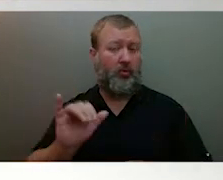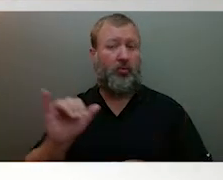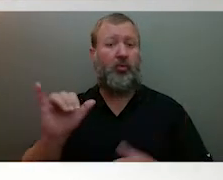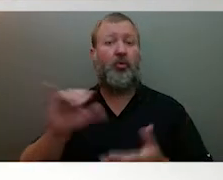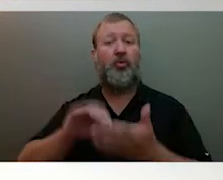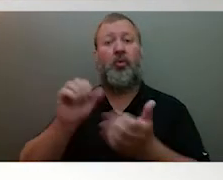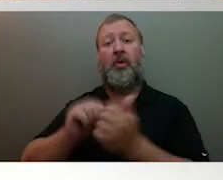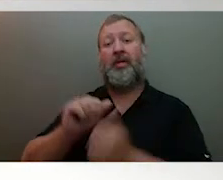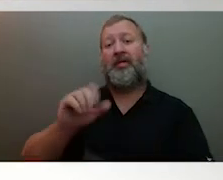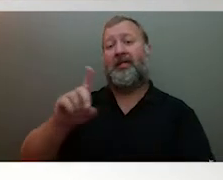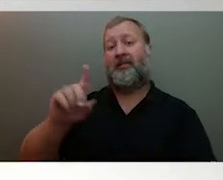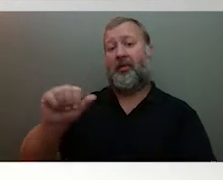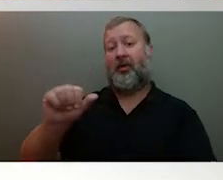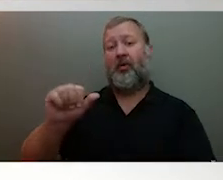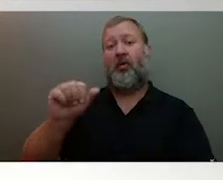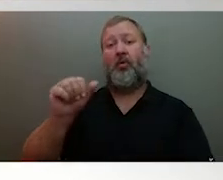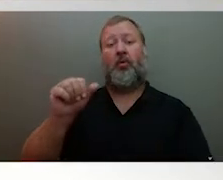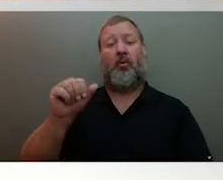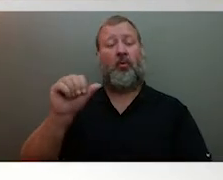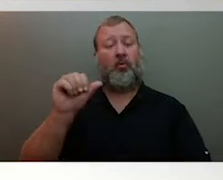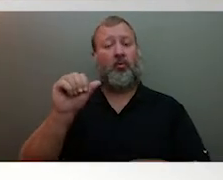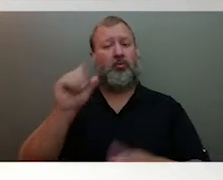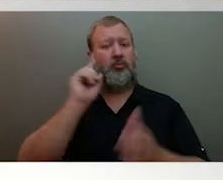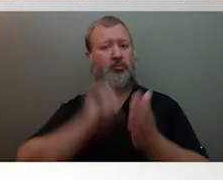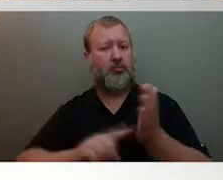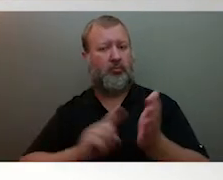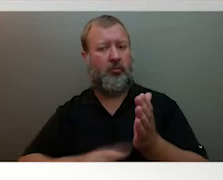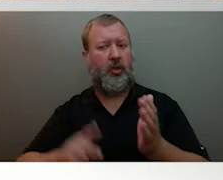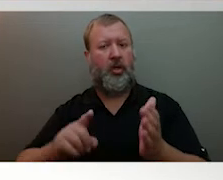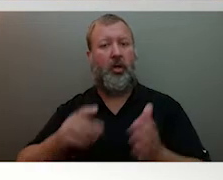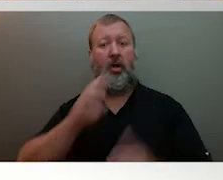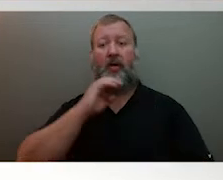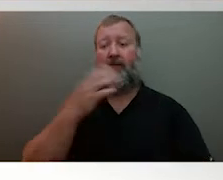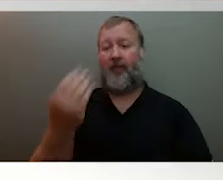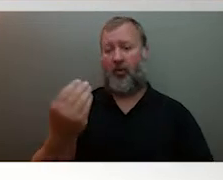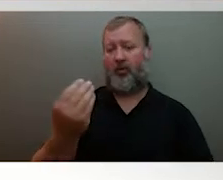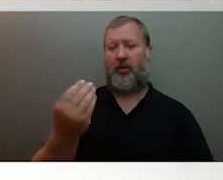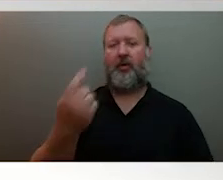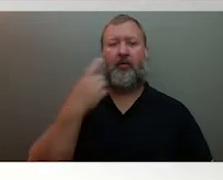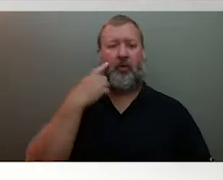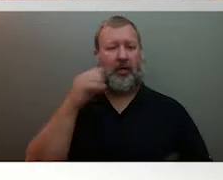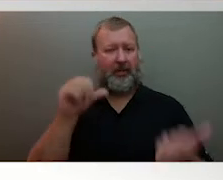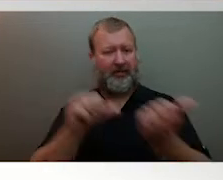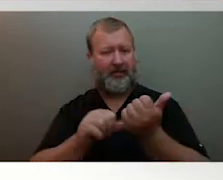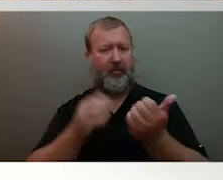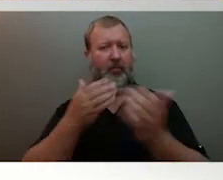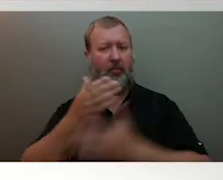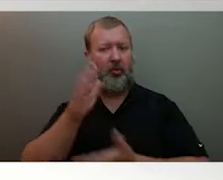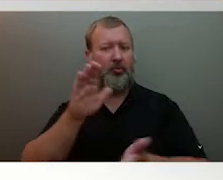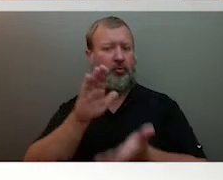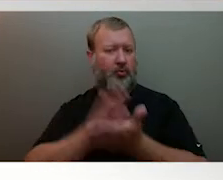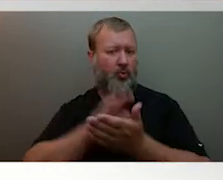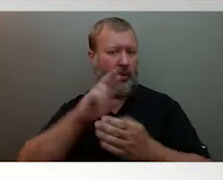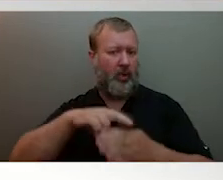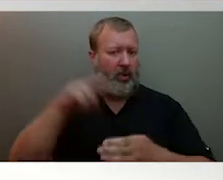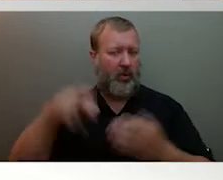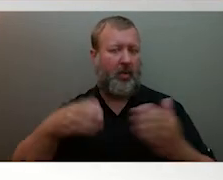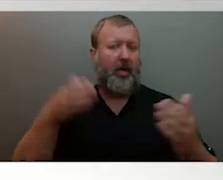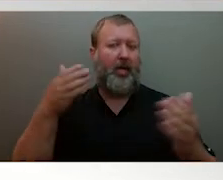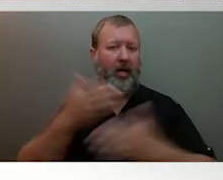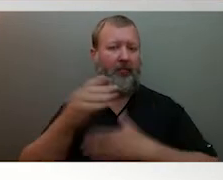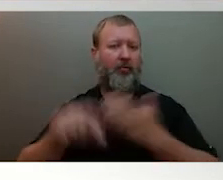disabilities begin working on post-school supports when the student turns 14 to assist with post-school outcomes after